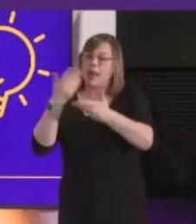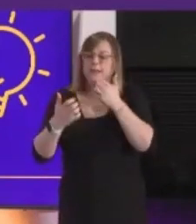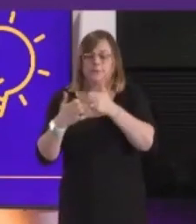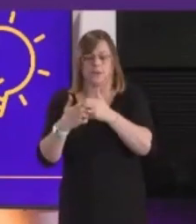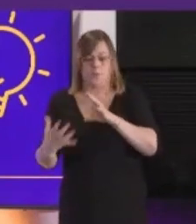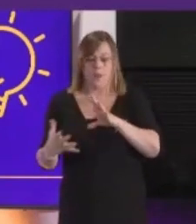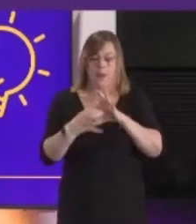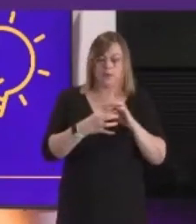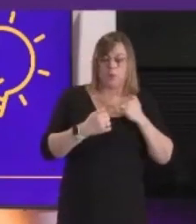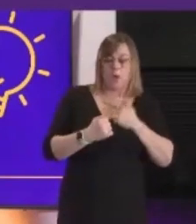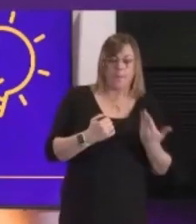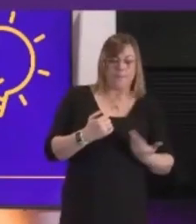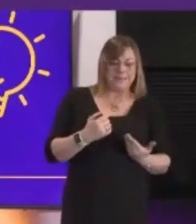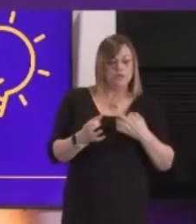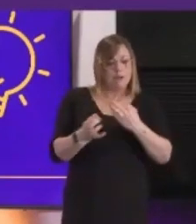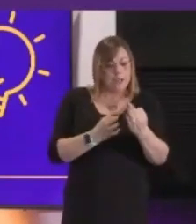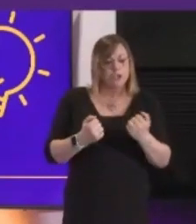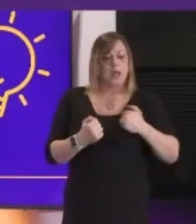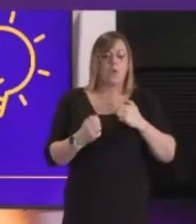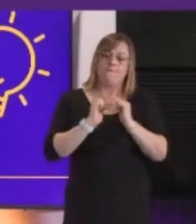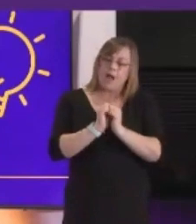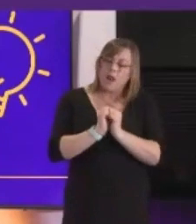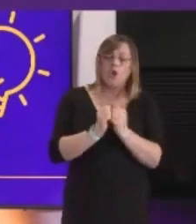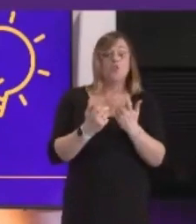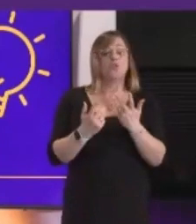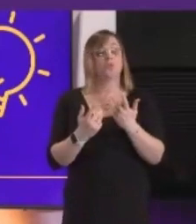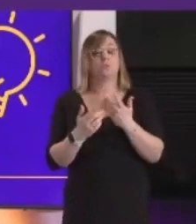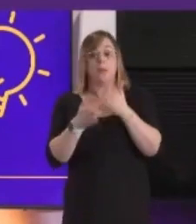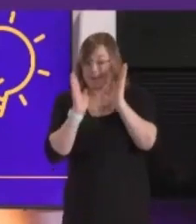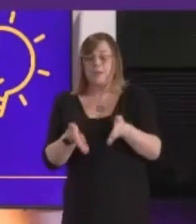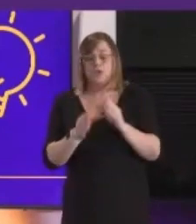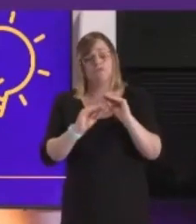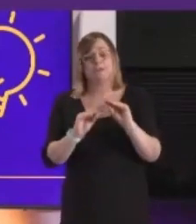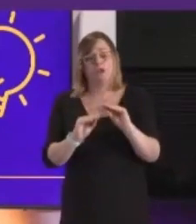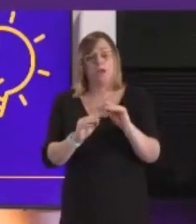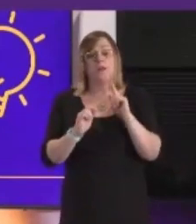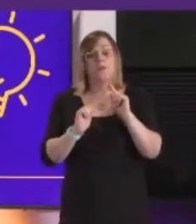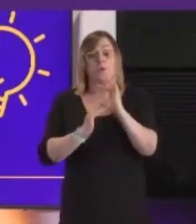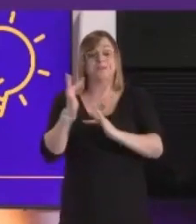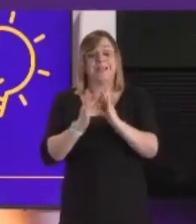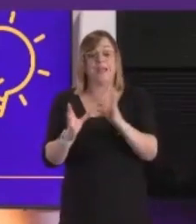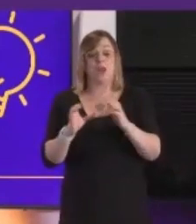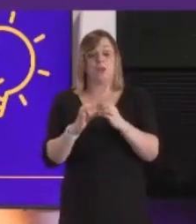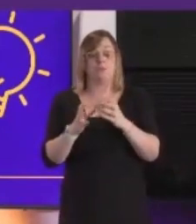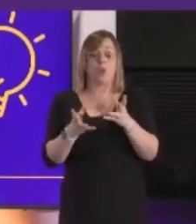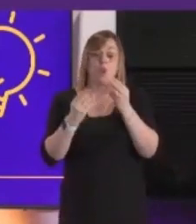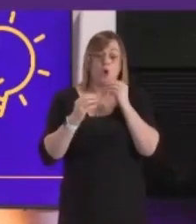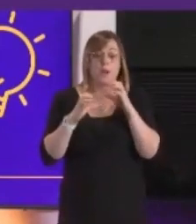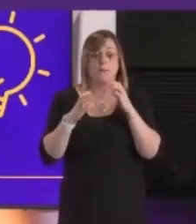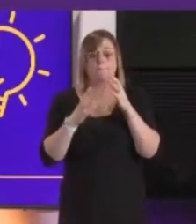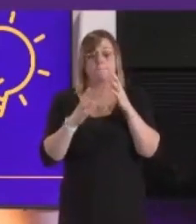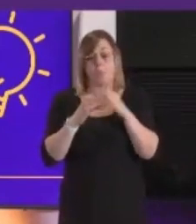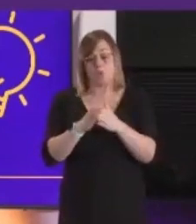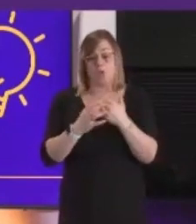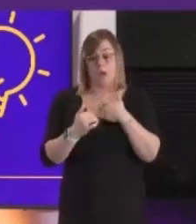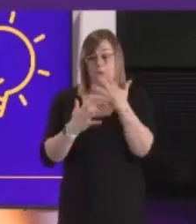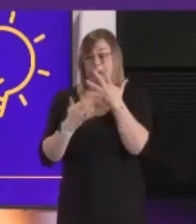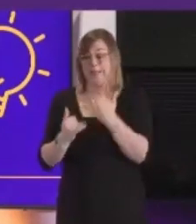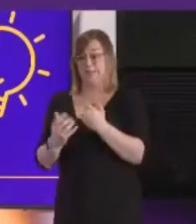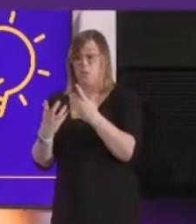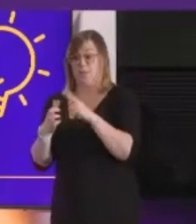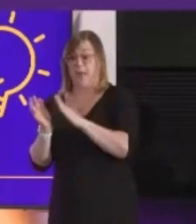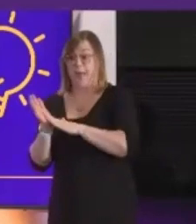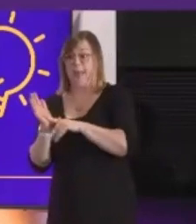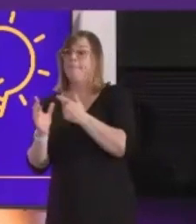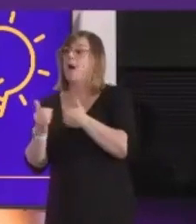and business values. But yes, it is mandatory. And those e-learning modules, I was doing the testing with Emma, my colleague, who is